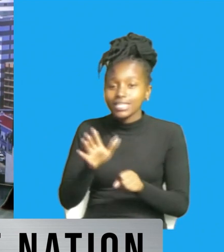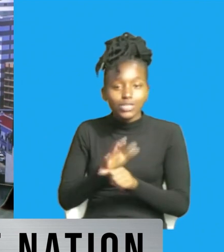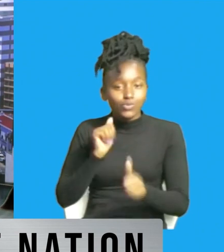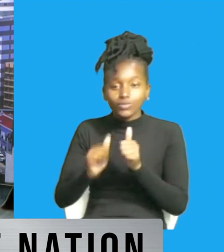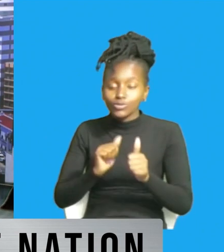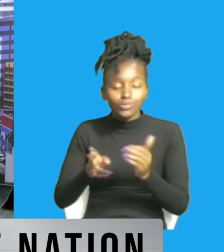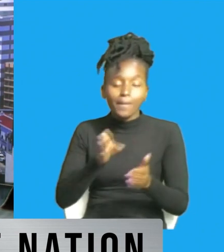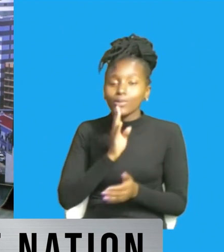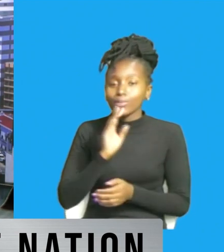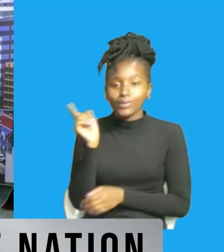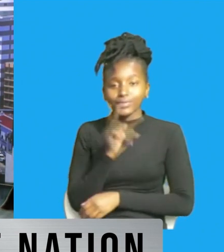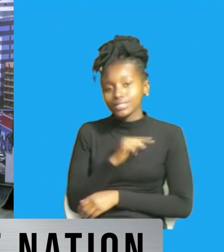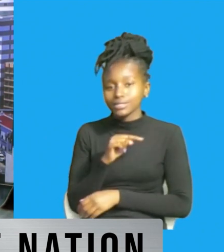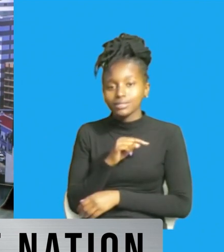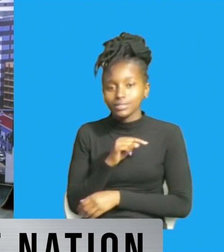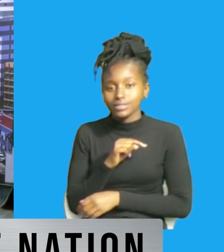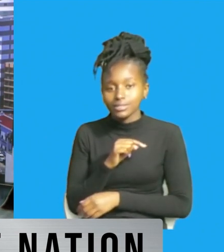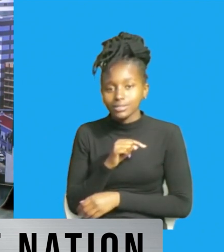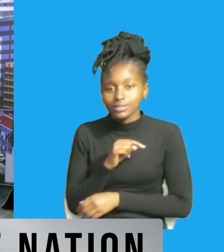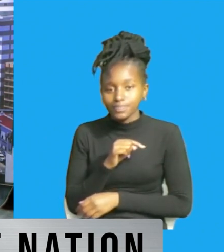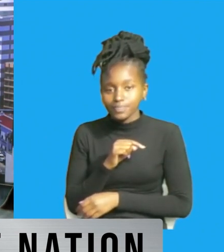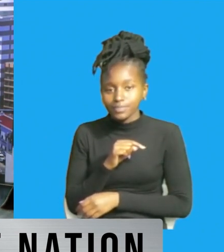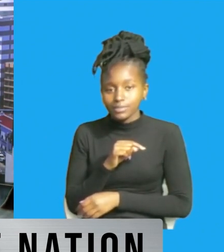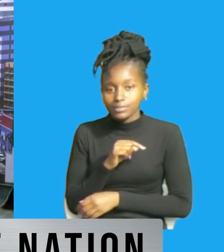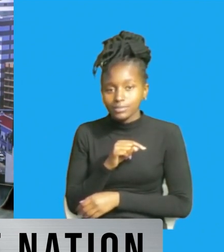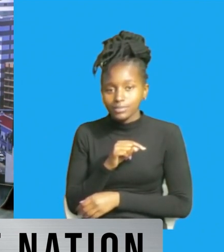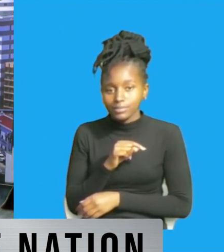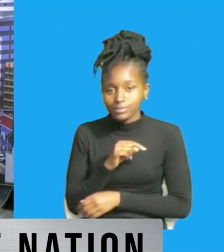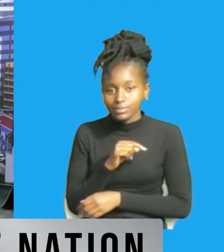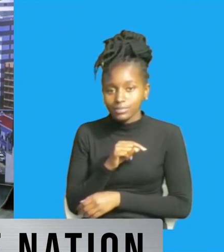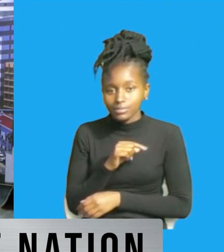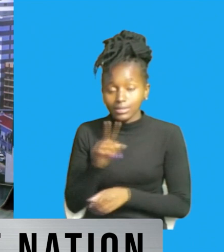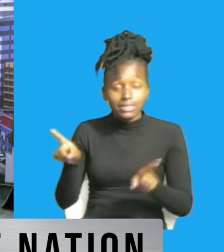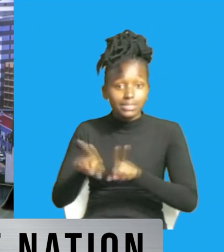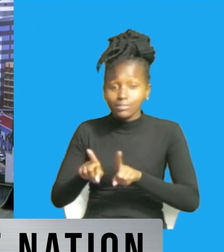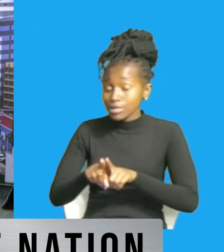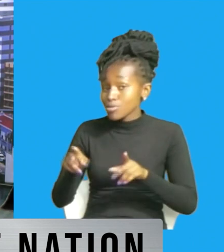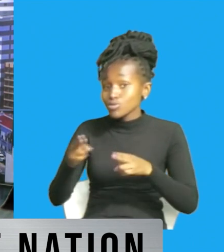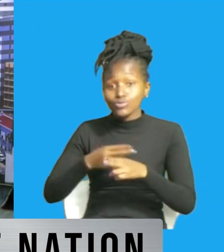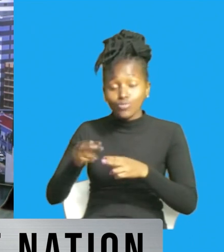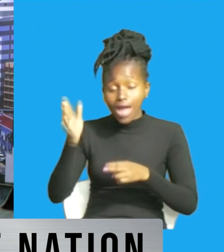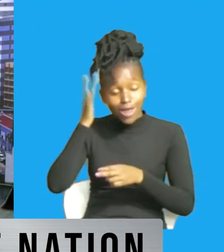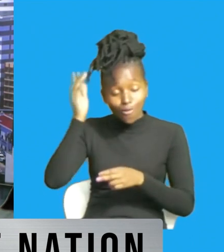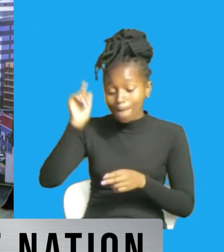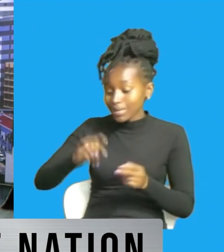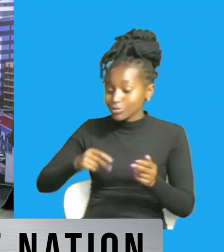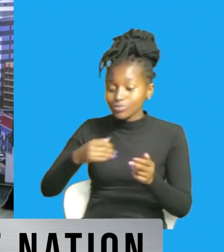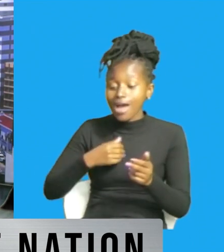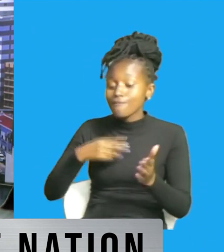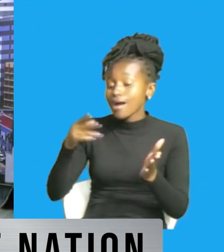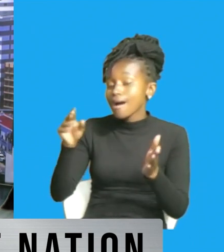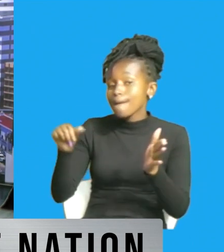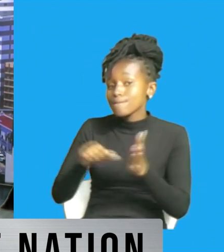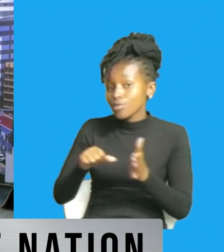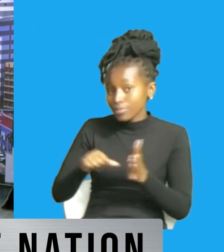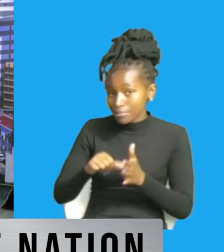And we are going to face whatever we are going to face. But I think for me, Jonah, the issue has